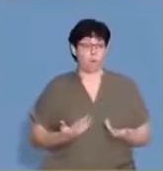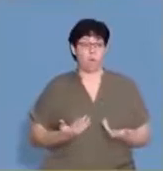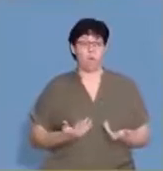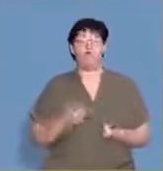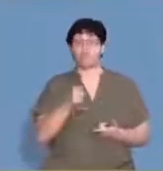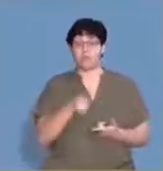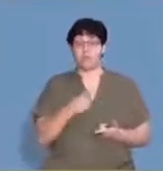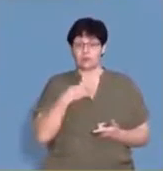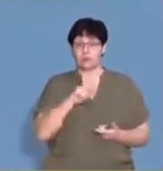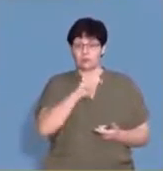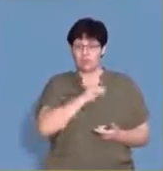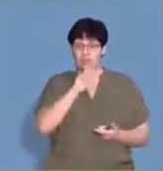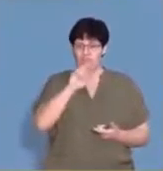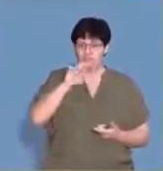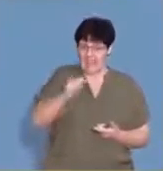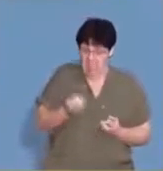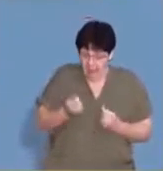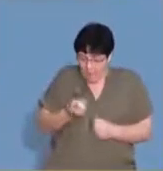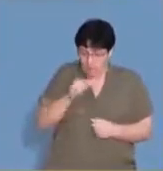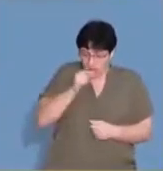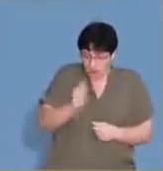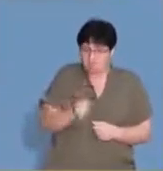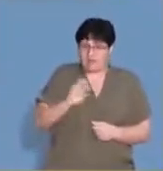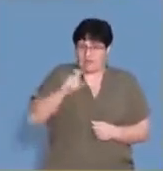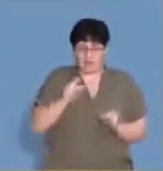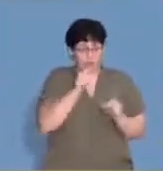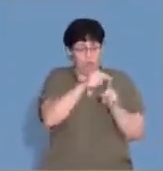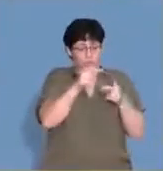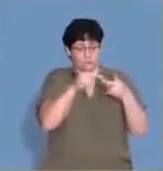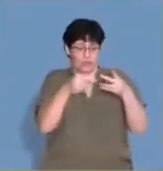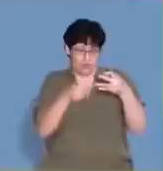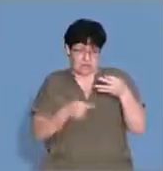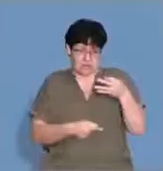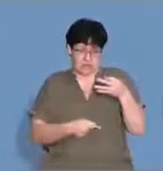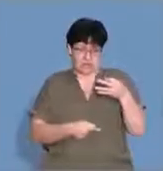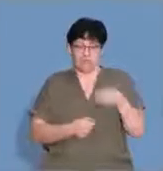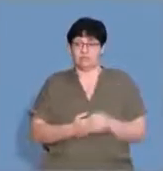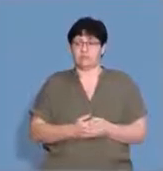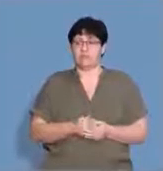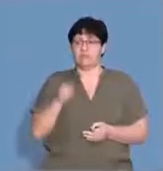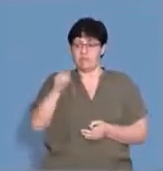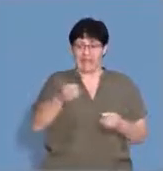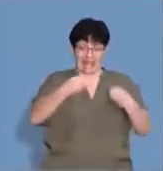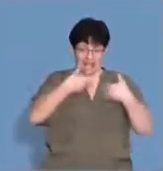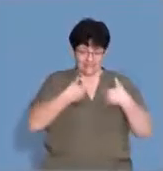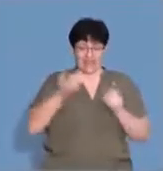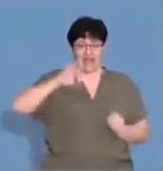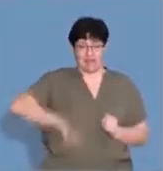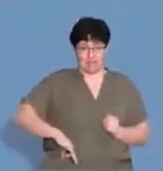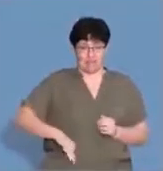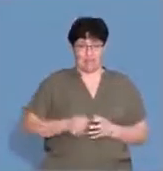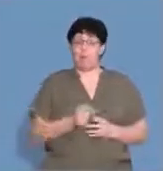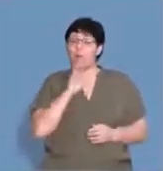ask you for the actual VAT amount. So remember the 3 distinctions. So this, they are giving us the income